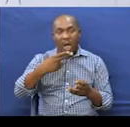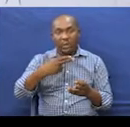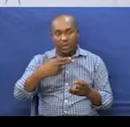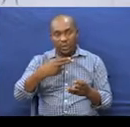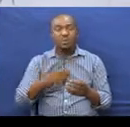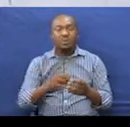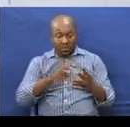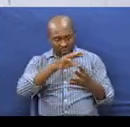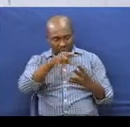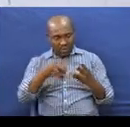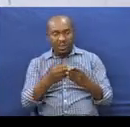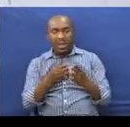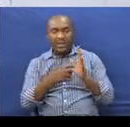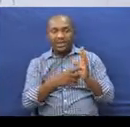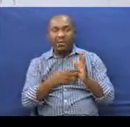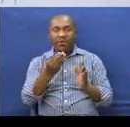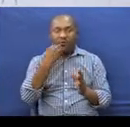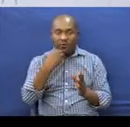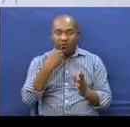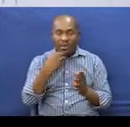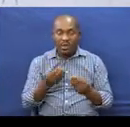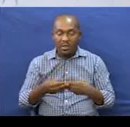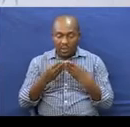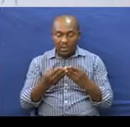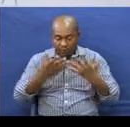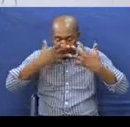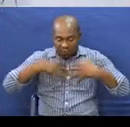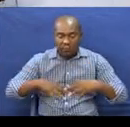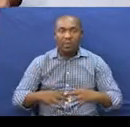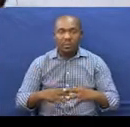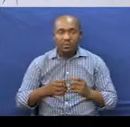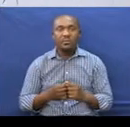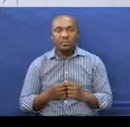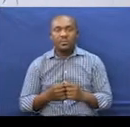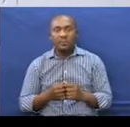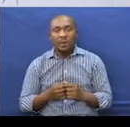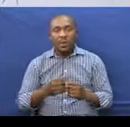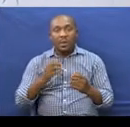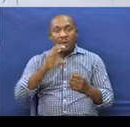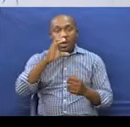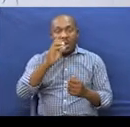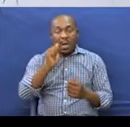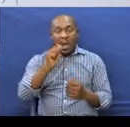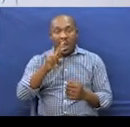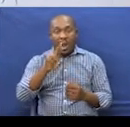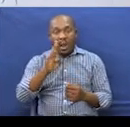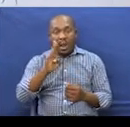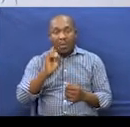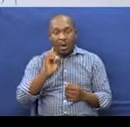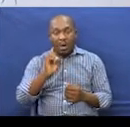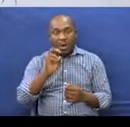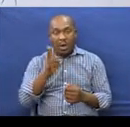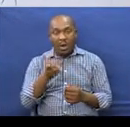call carbohydrate. Now, we are talking about glucose, galactose, and fructose, as well as starch. Now, what are